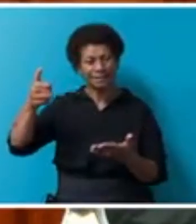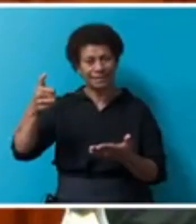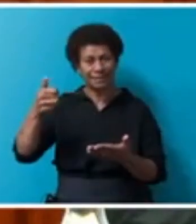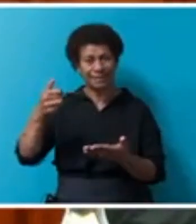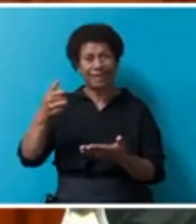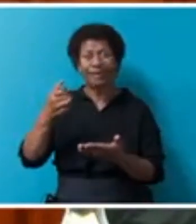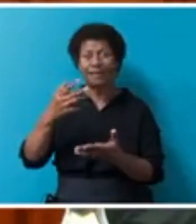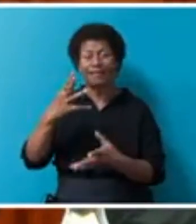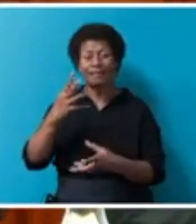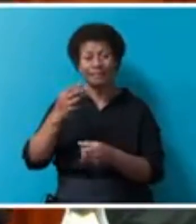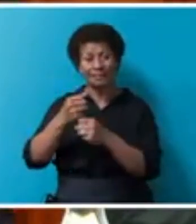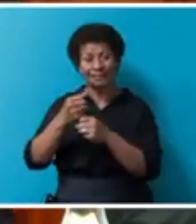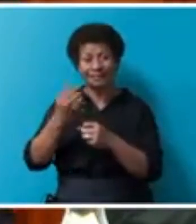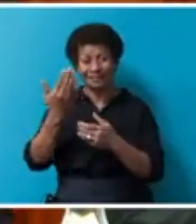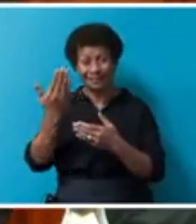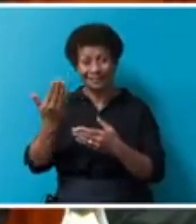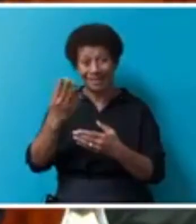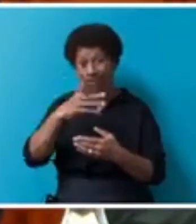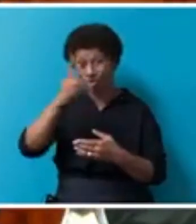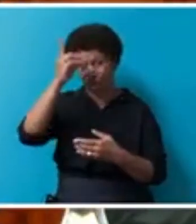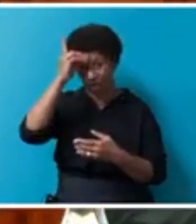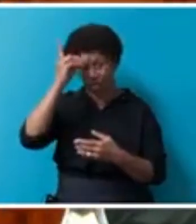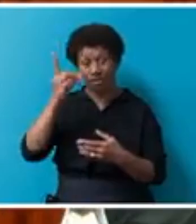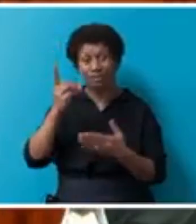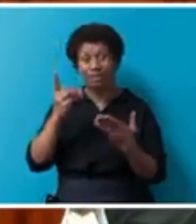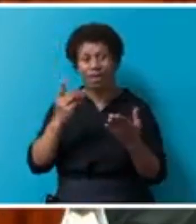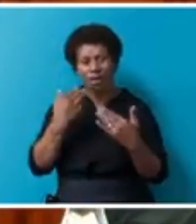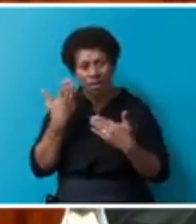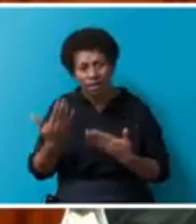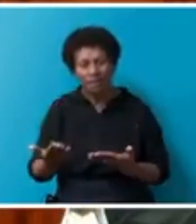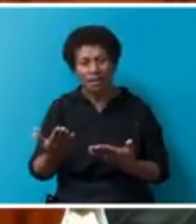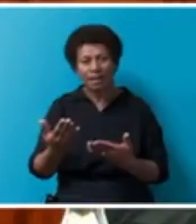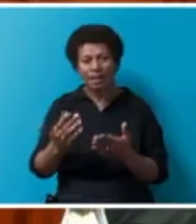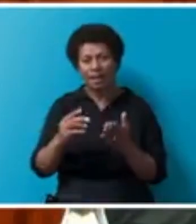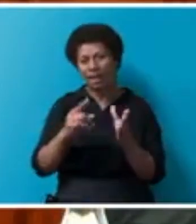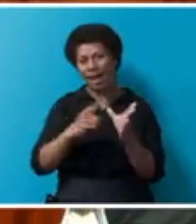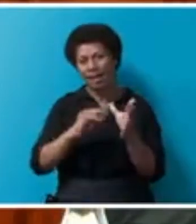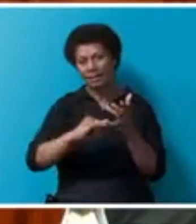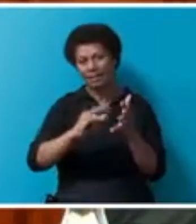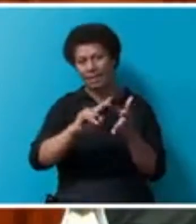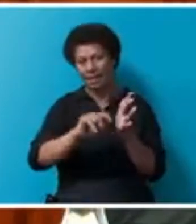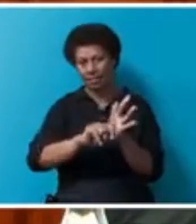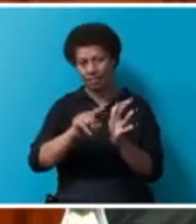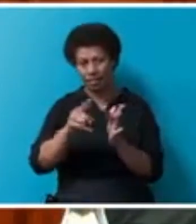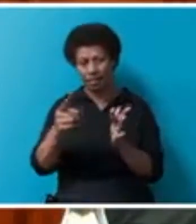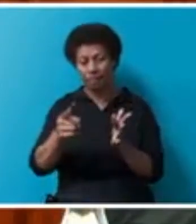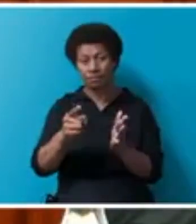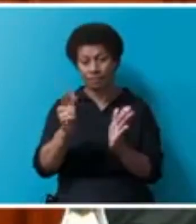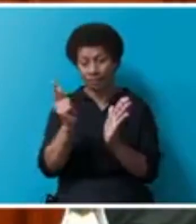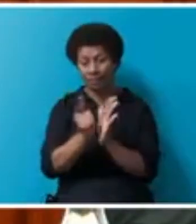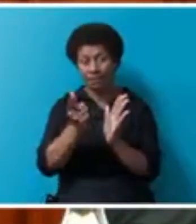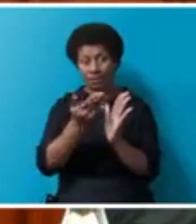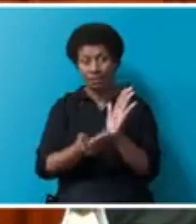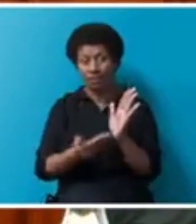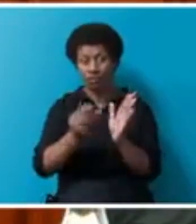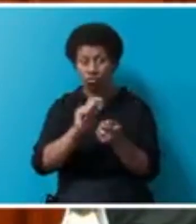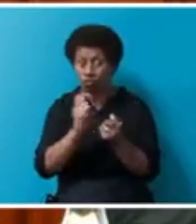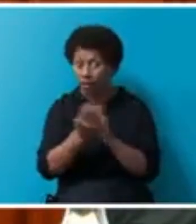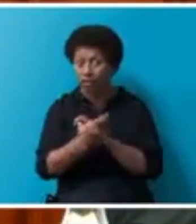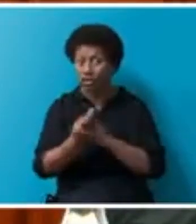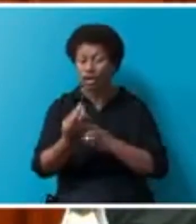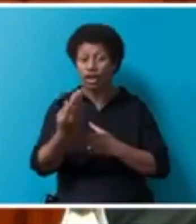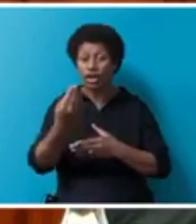yesterday to the Honourable Minister of Education, Honourable Asir Randronro. This review will inform legislative changes to support inclusive